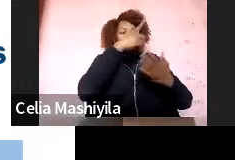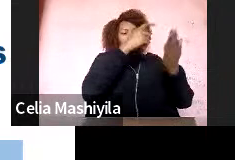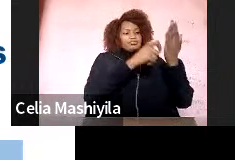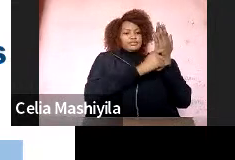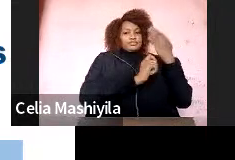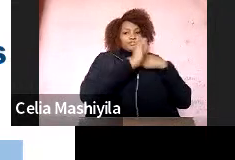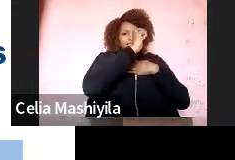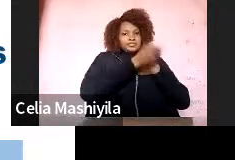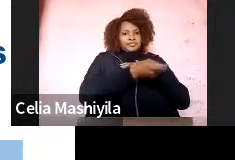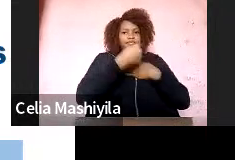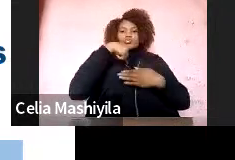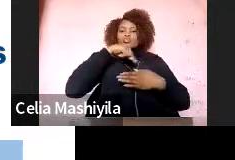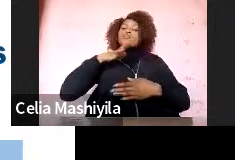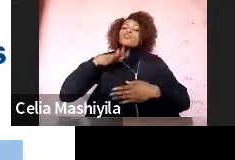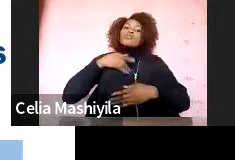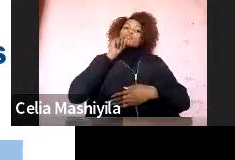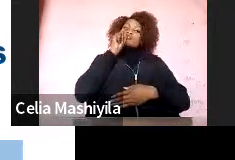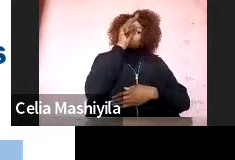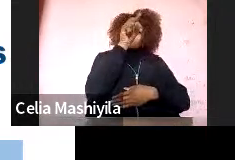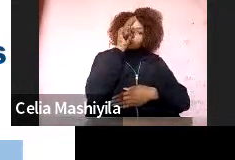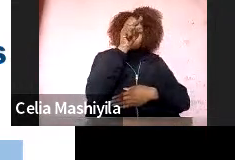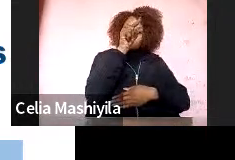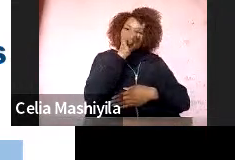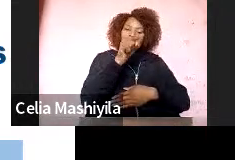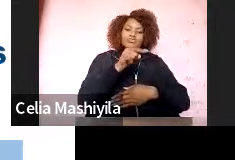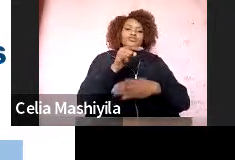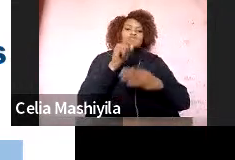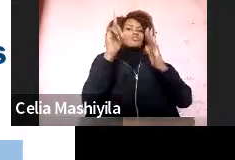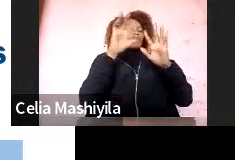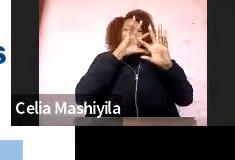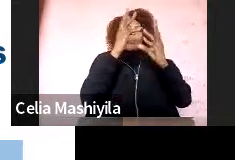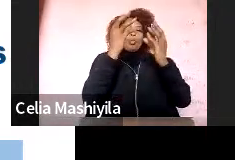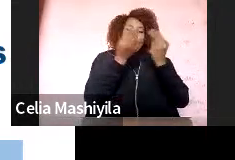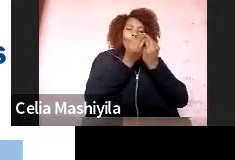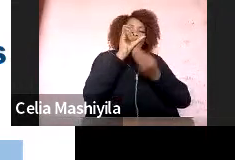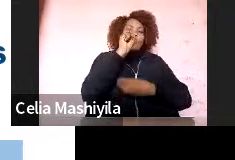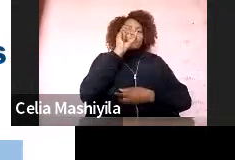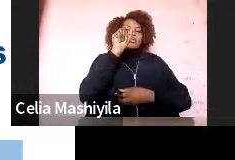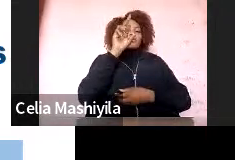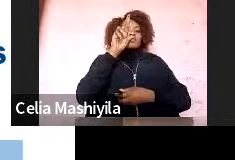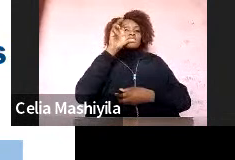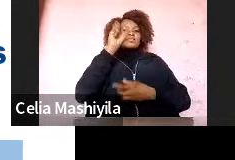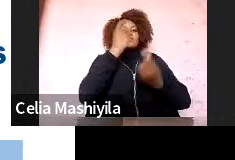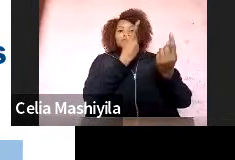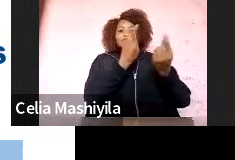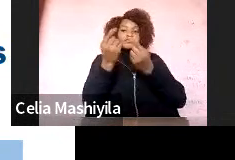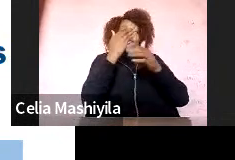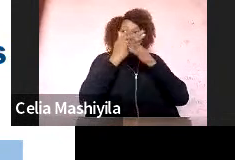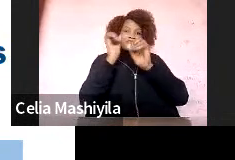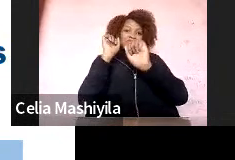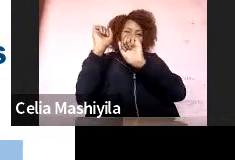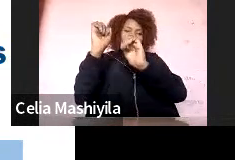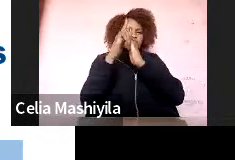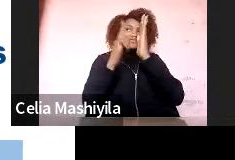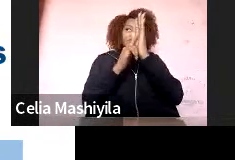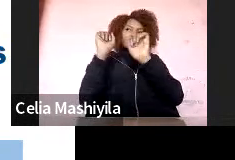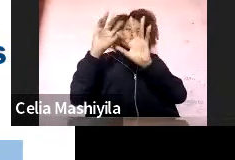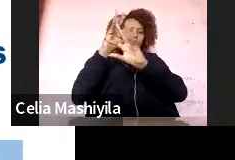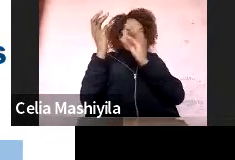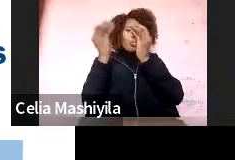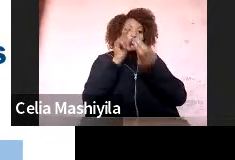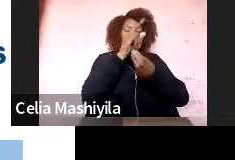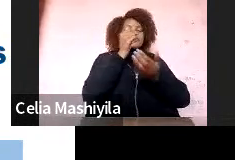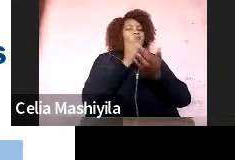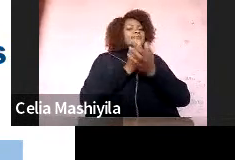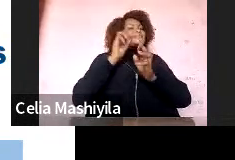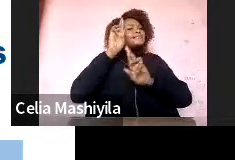legislative framework done by all SARS officials. Therefore, the transactions which they've done for you, with you,